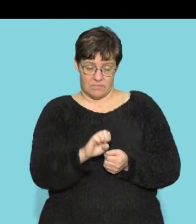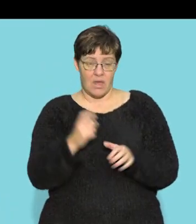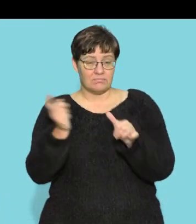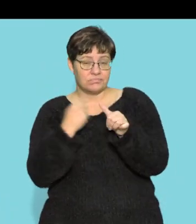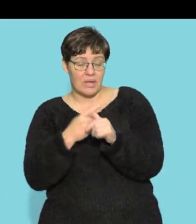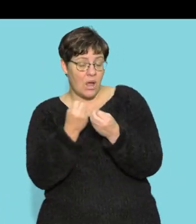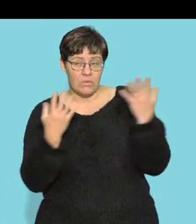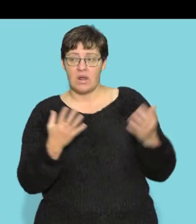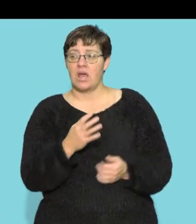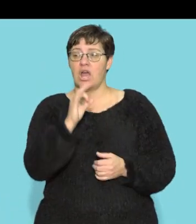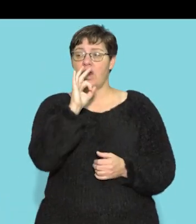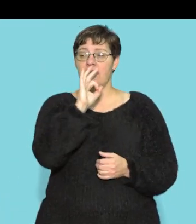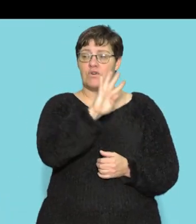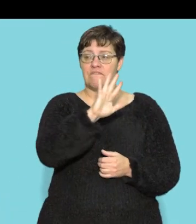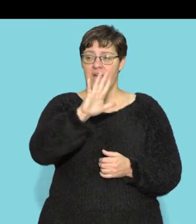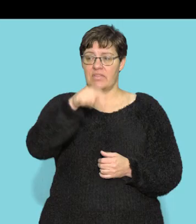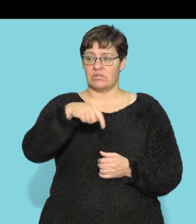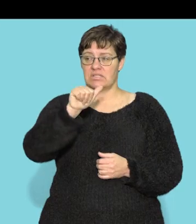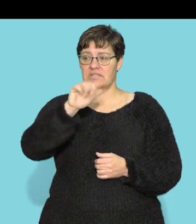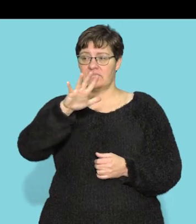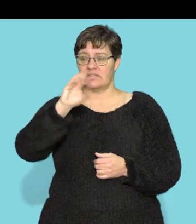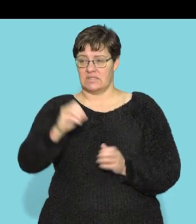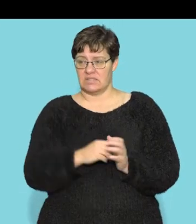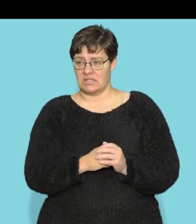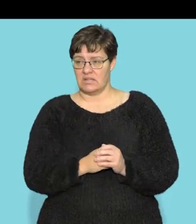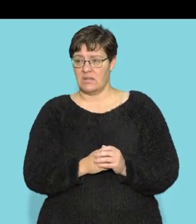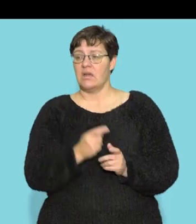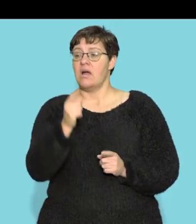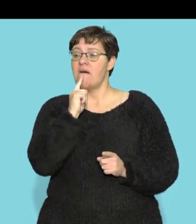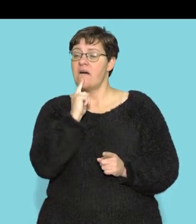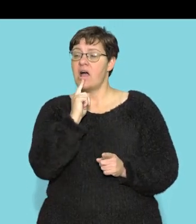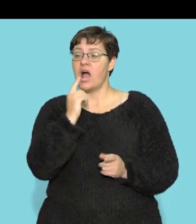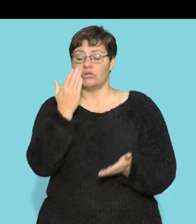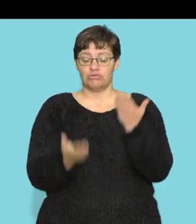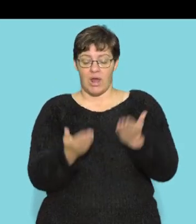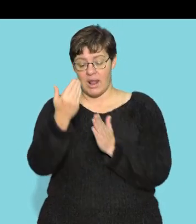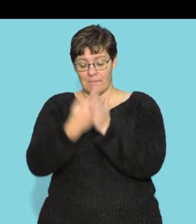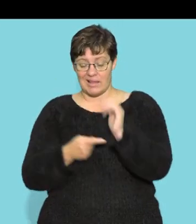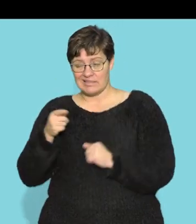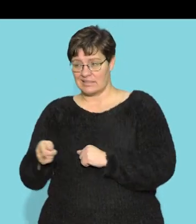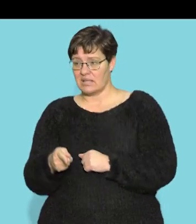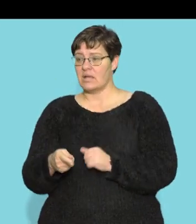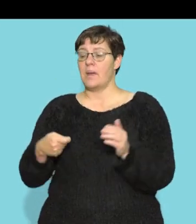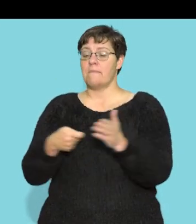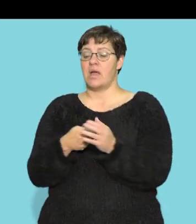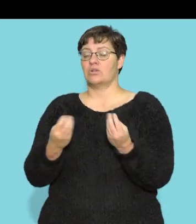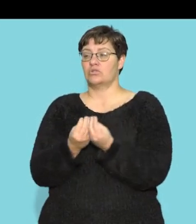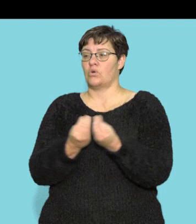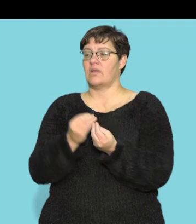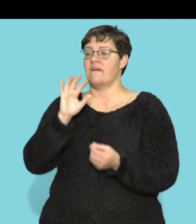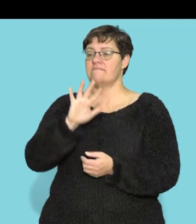45,650. Compare it to what appears in your trial balance. Trading stock